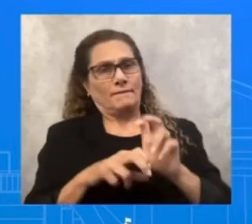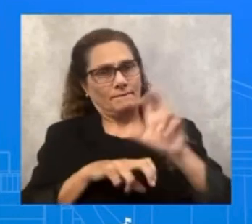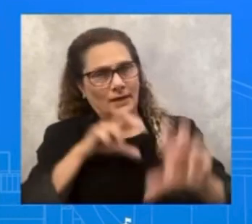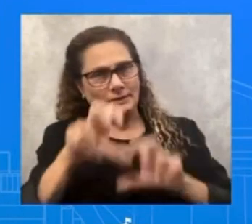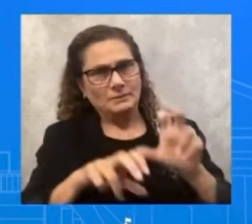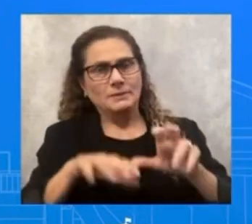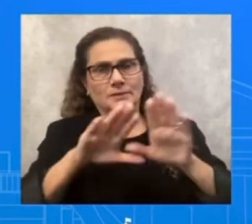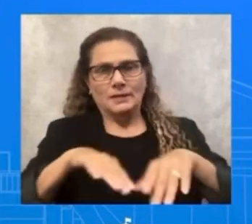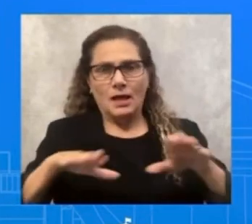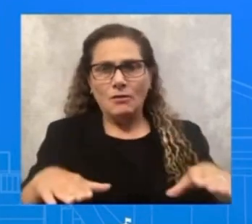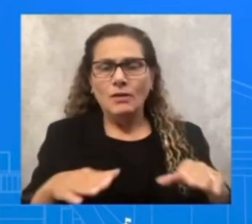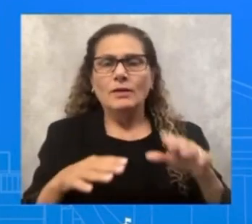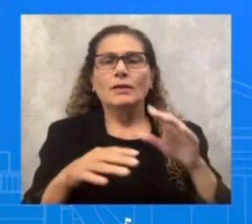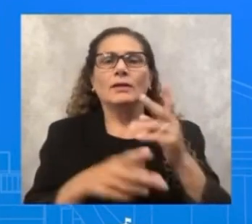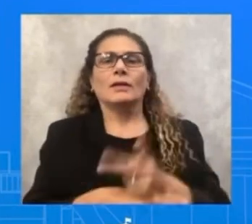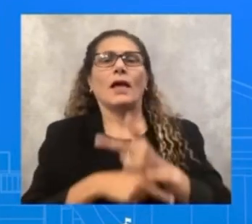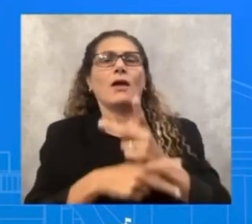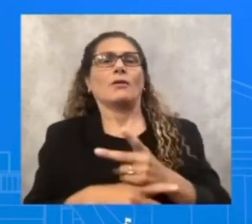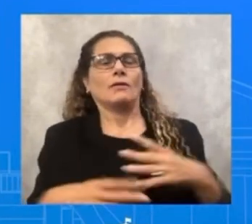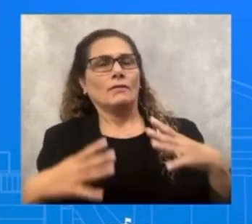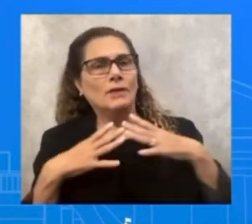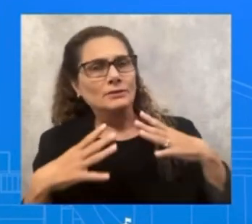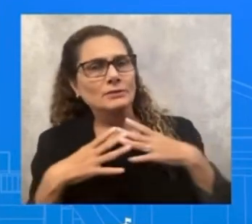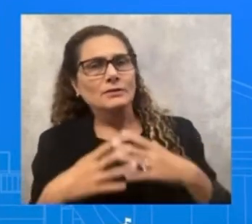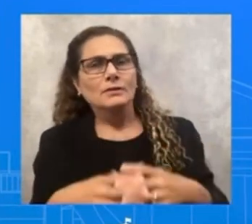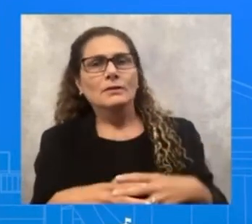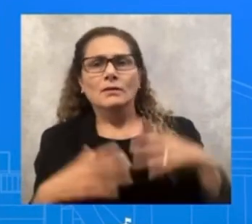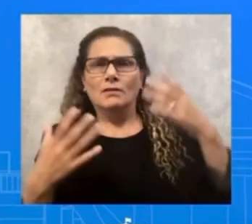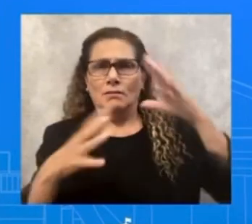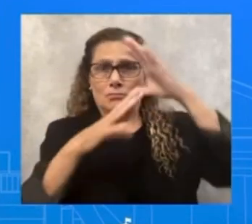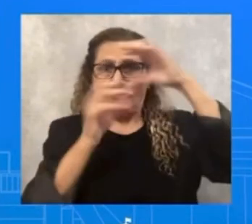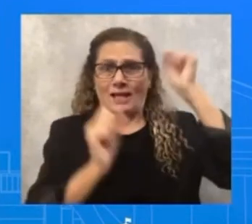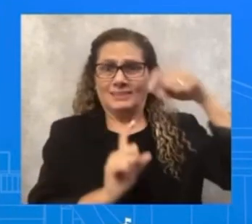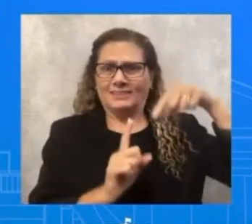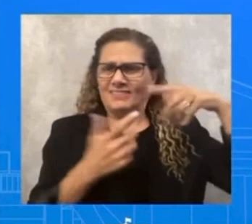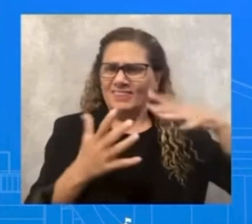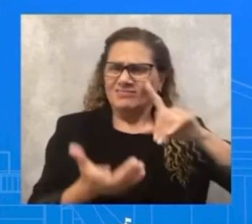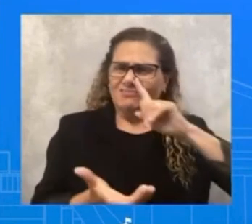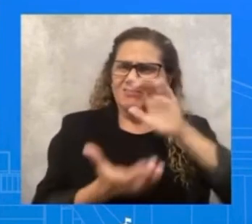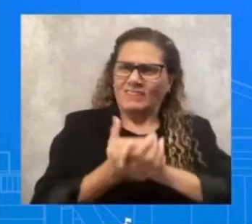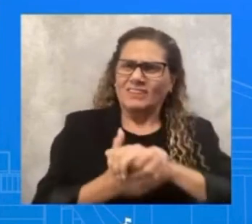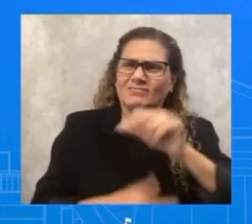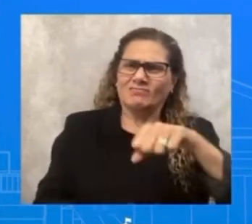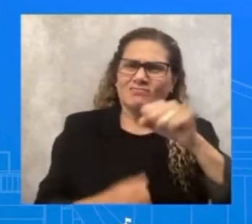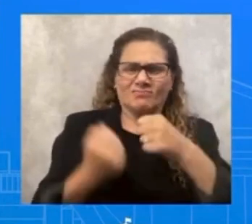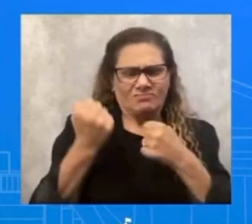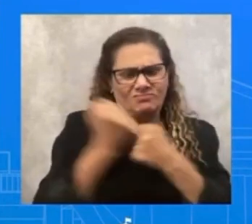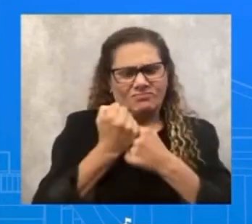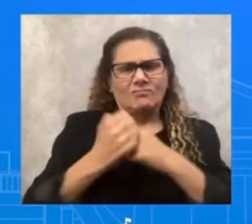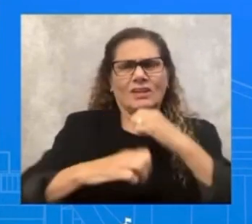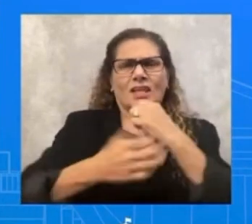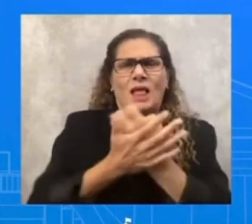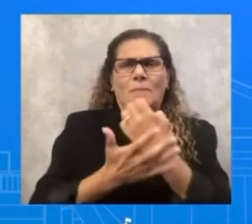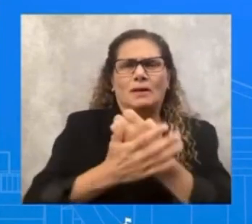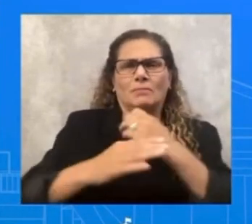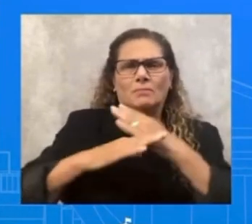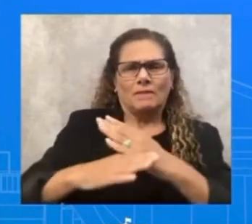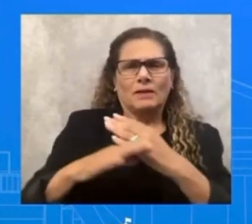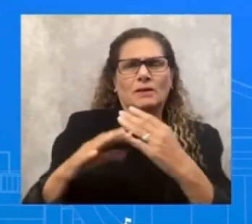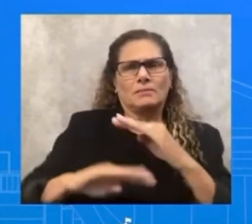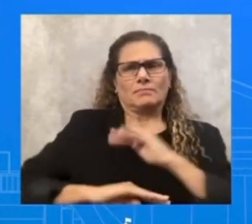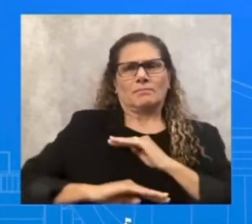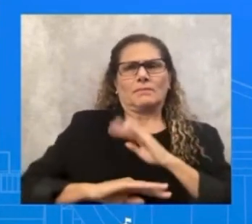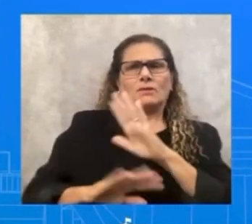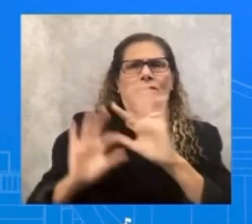president, you know, believes that those investments are critical to our economic security and to meet the needs of families. And that's why he's made